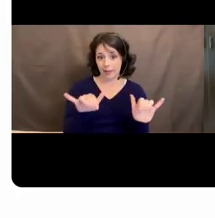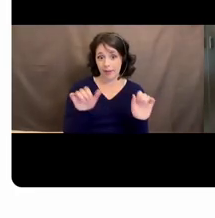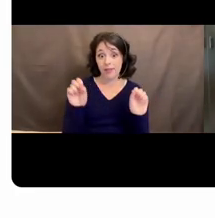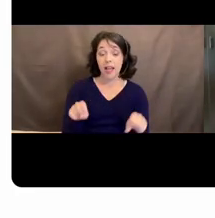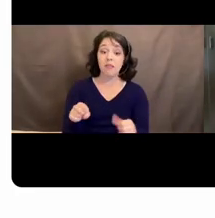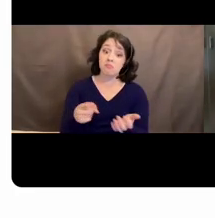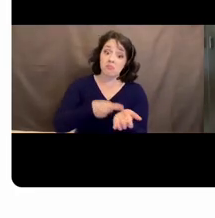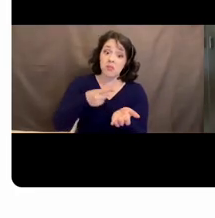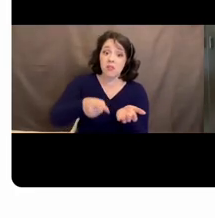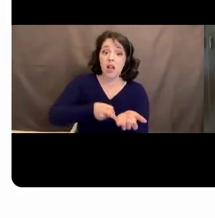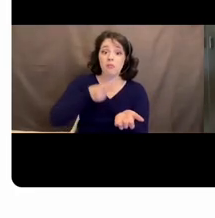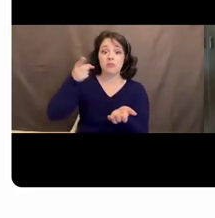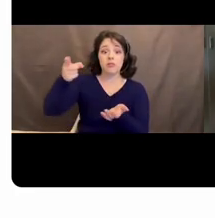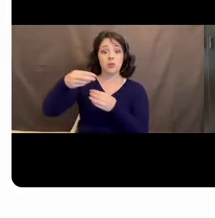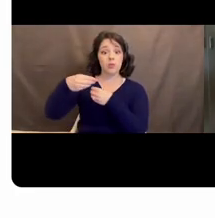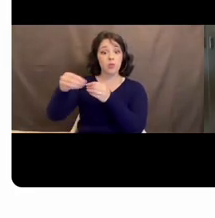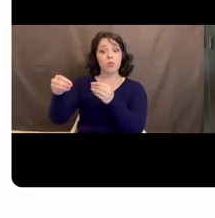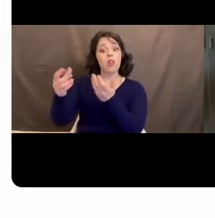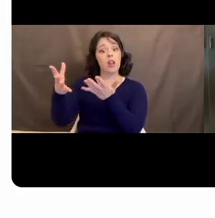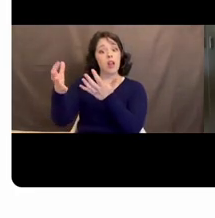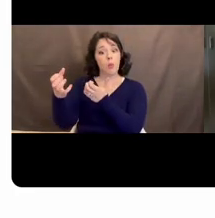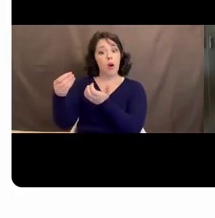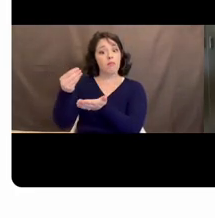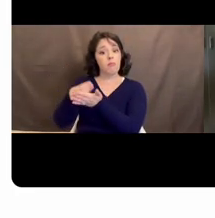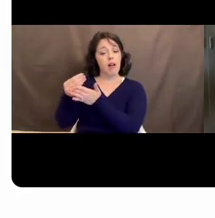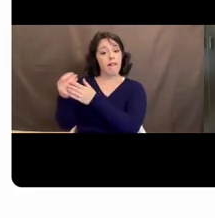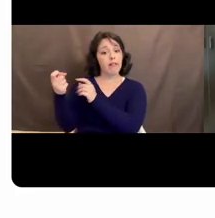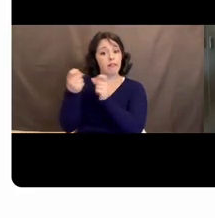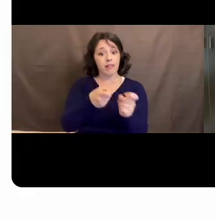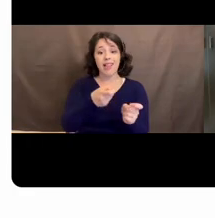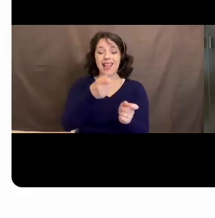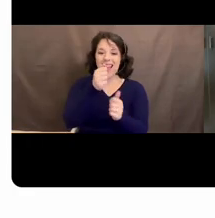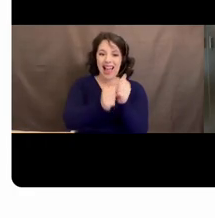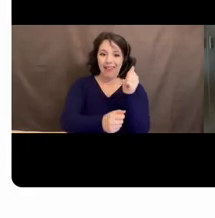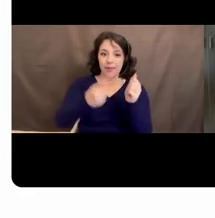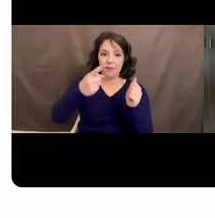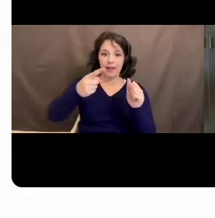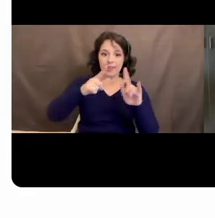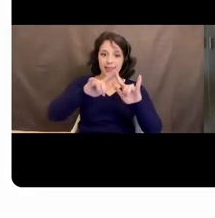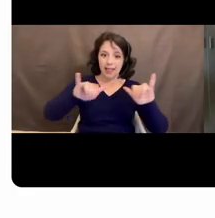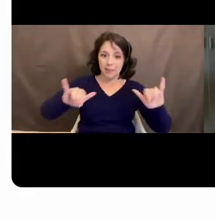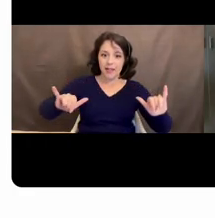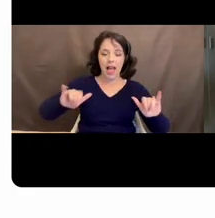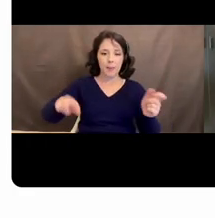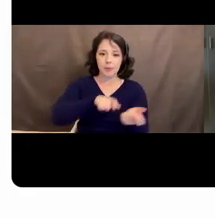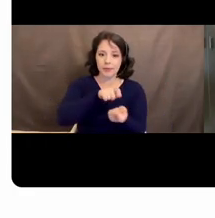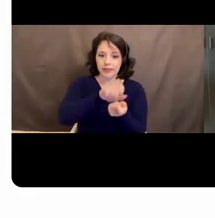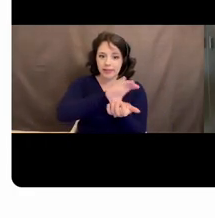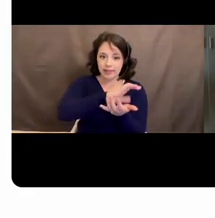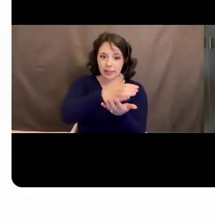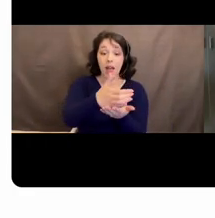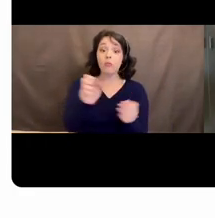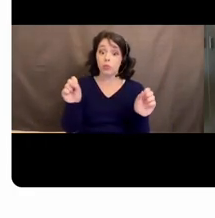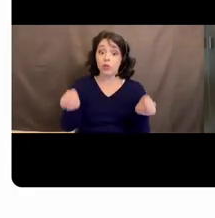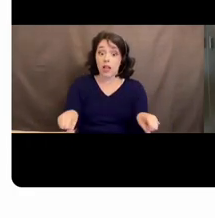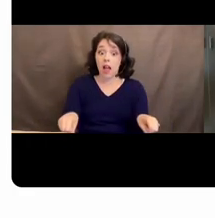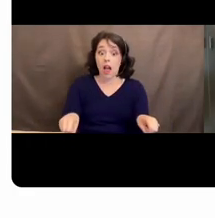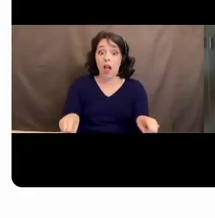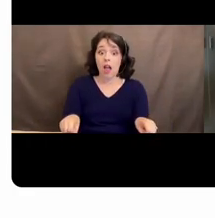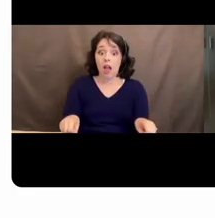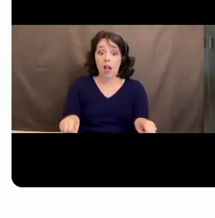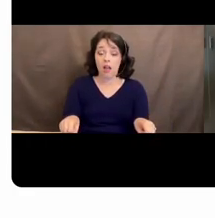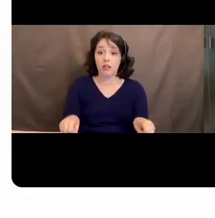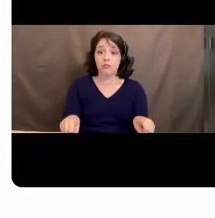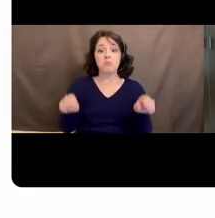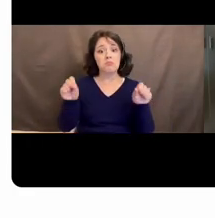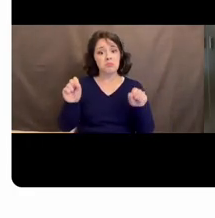for each individual account. If they want to upload a large amount of money and then just outline exactly how much of that amount goes to